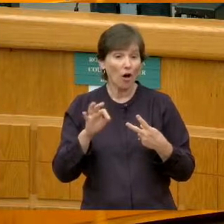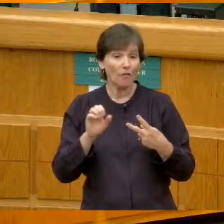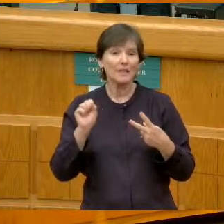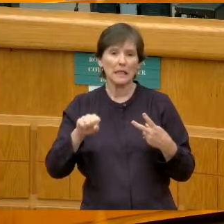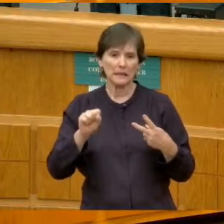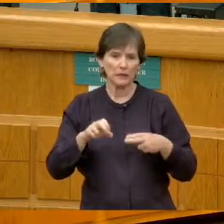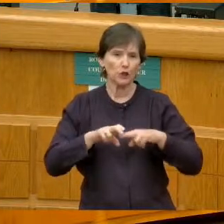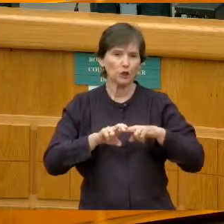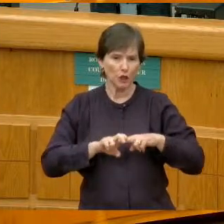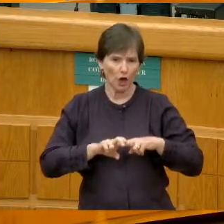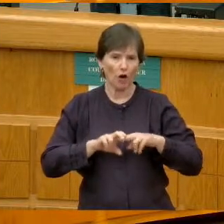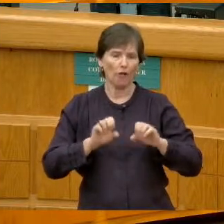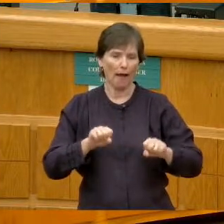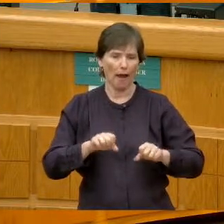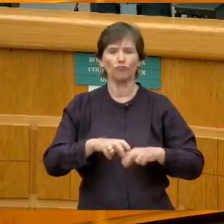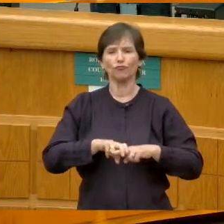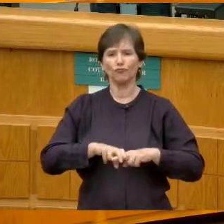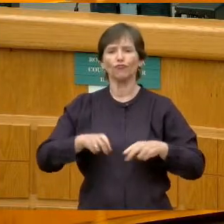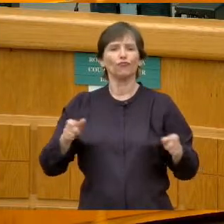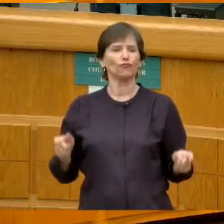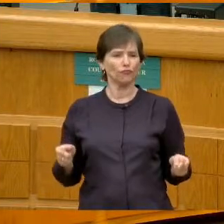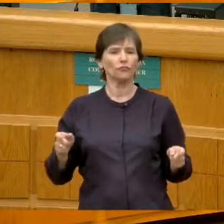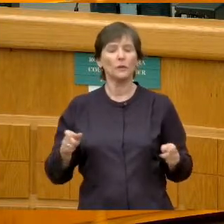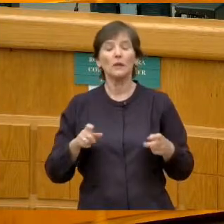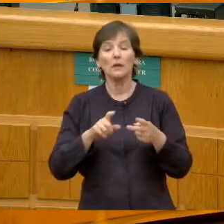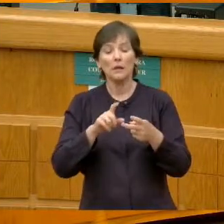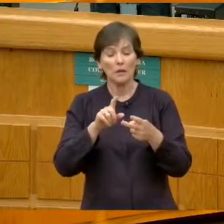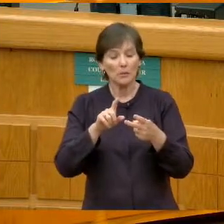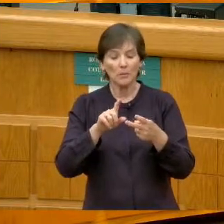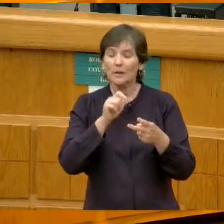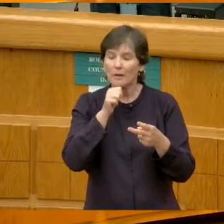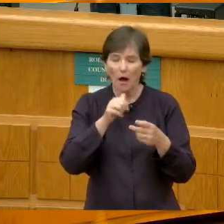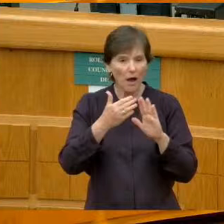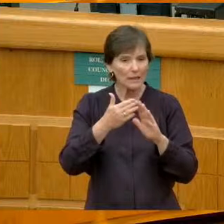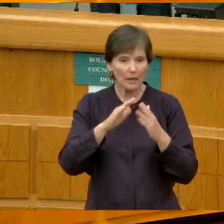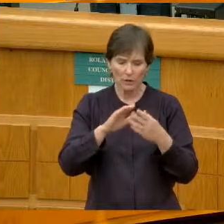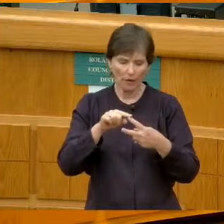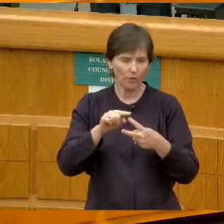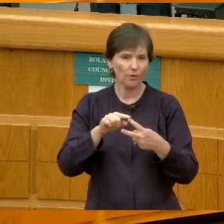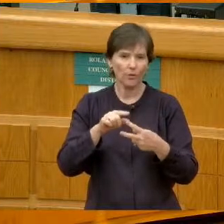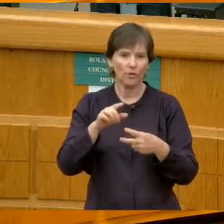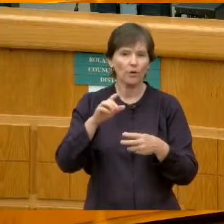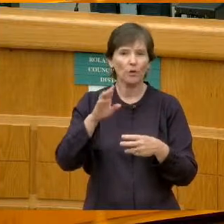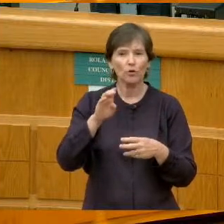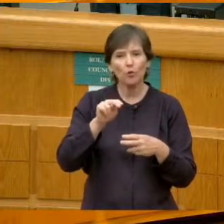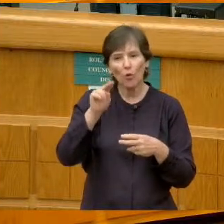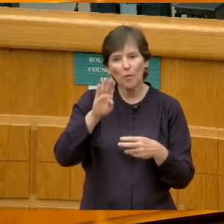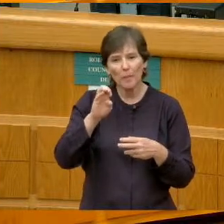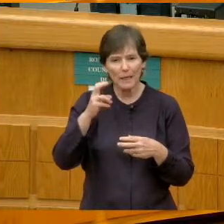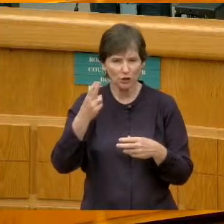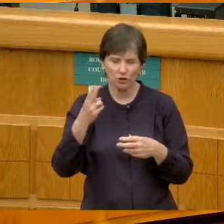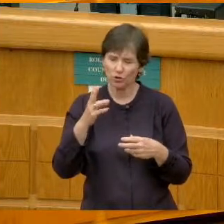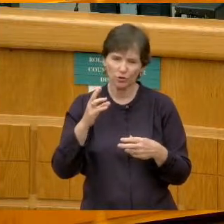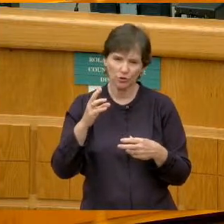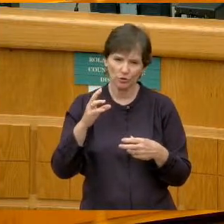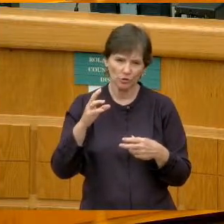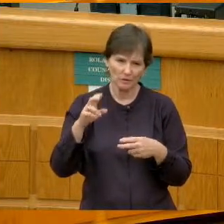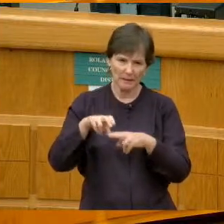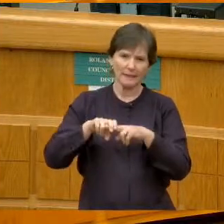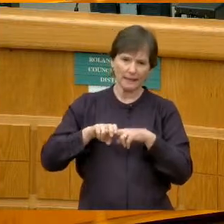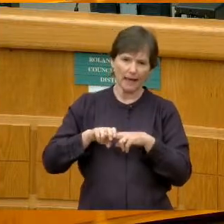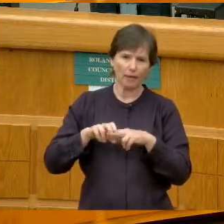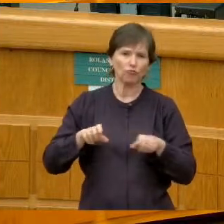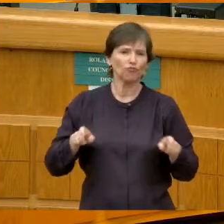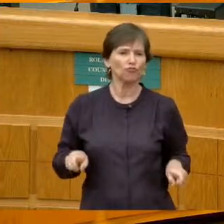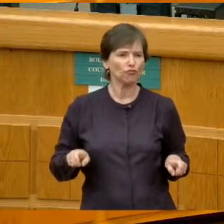beaches. And then finally, can I put a chair and sit or put stuff on it? You can on the Gulf, but not on the Bay